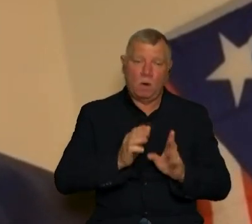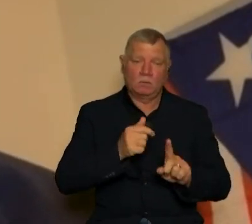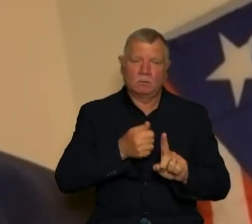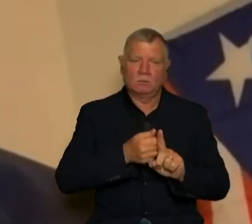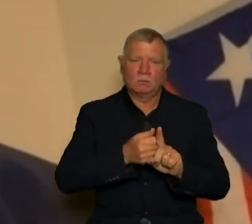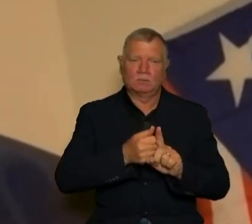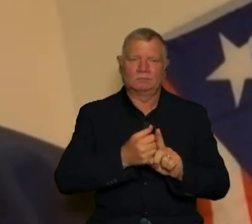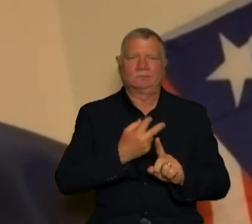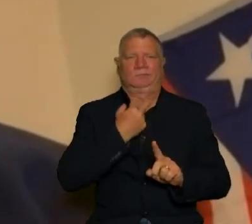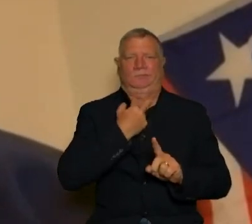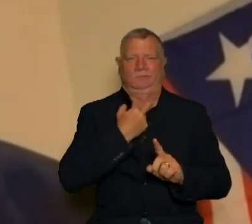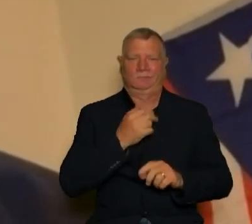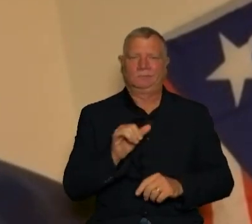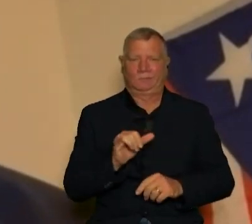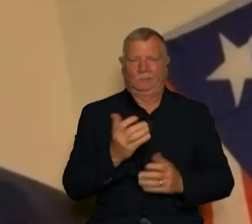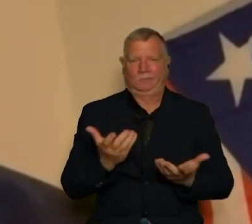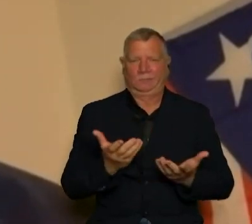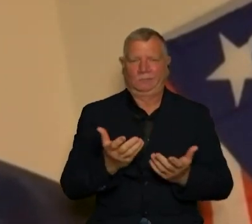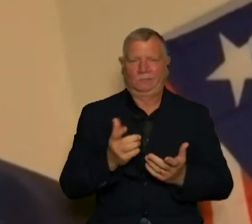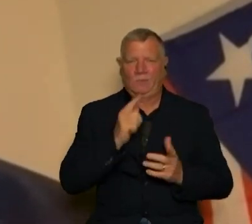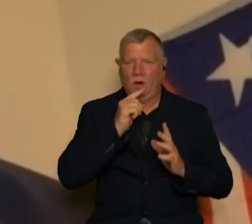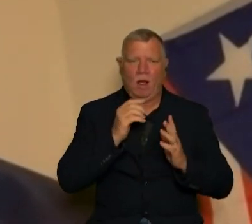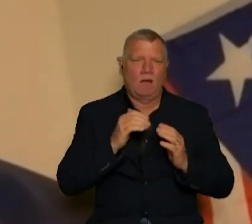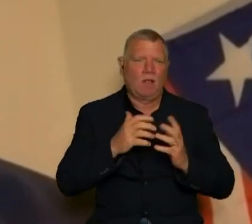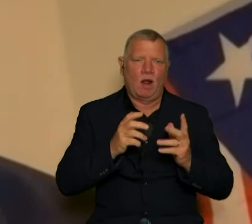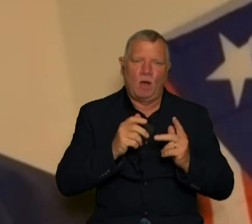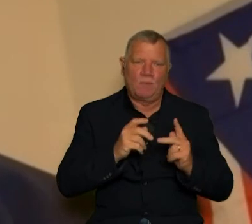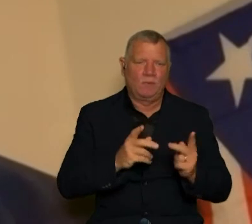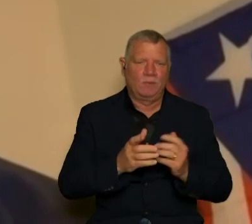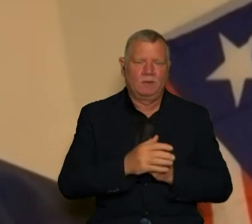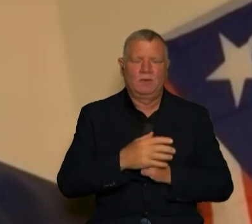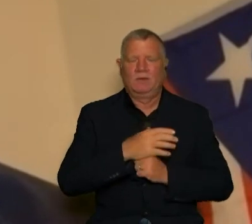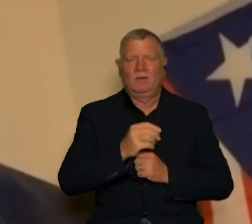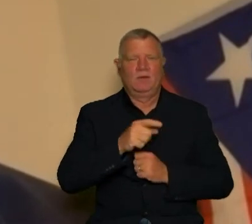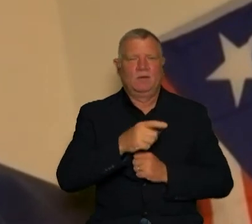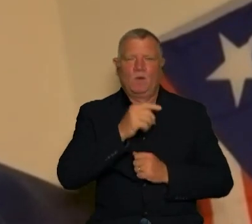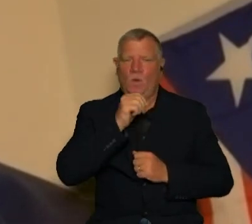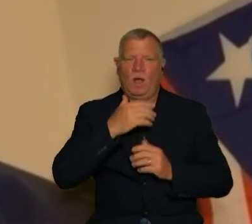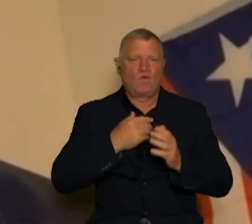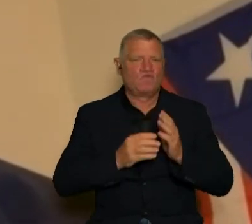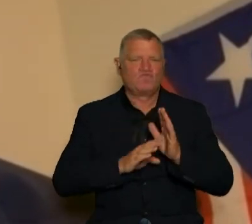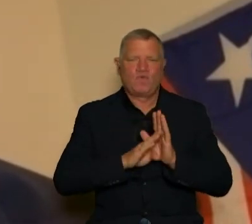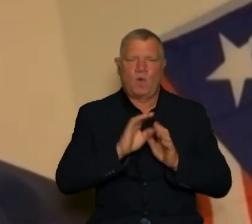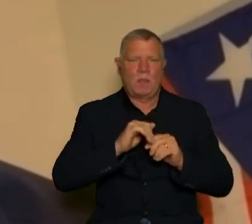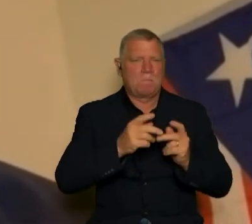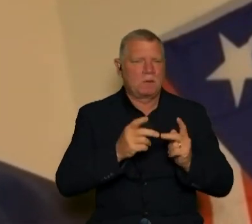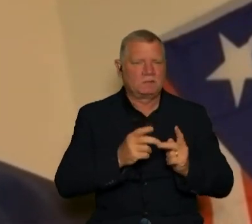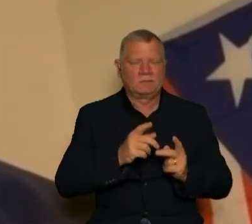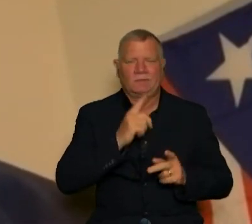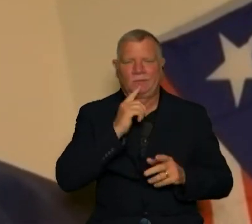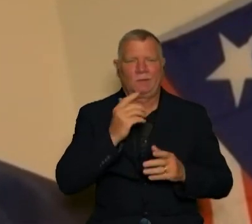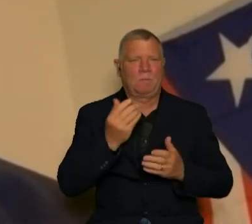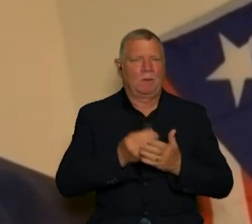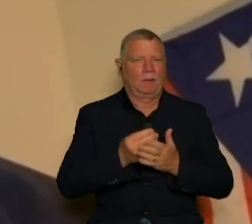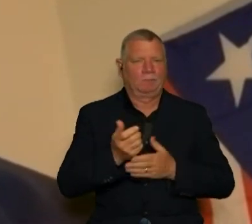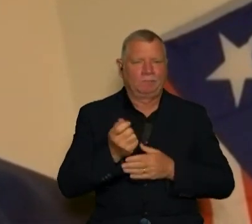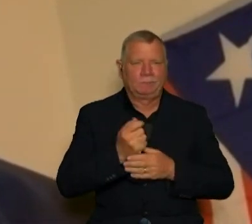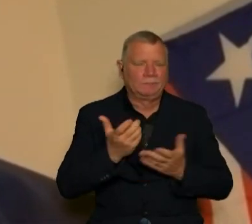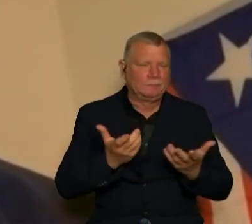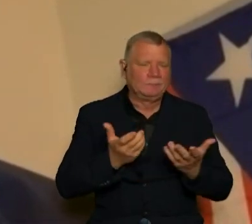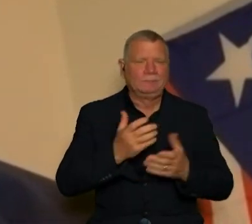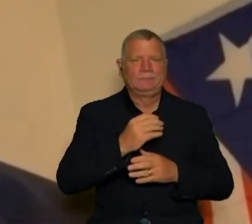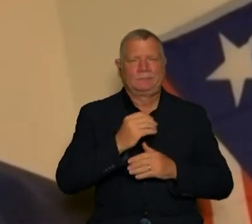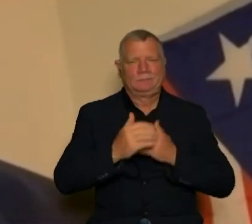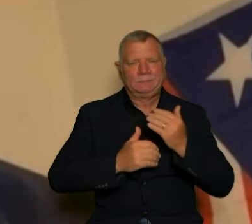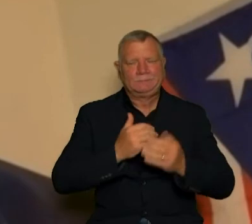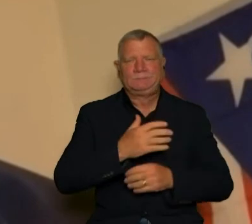ones that have been trapped as well, right? They haven't had a lot of opportunity. They haven't had a lot of growth in their positions and their salaries, so on